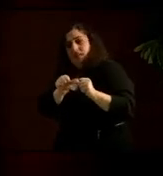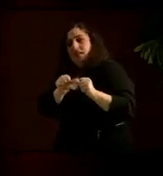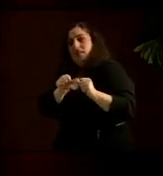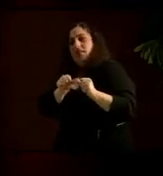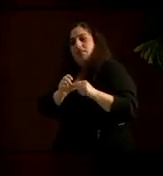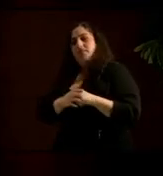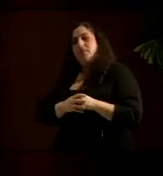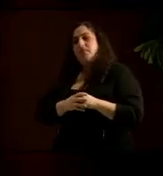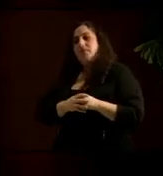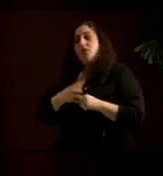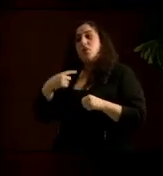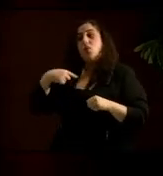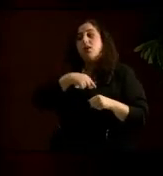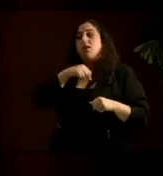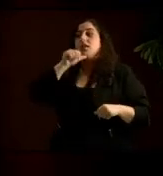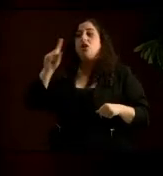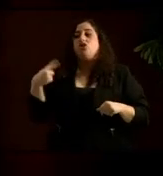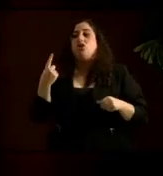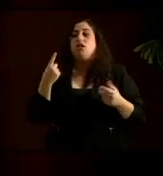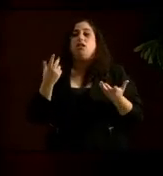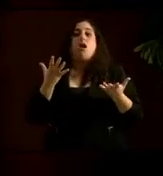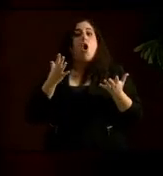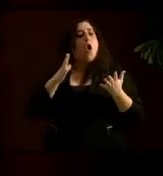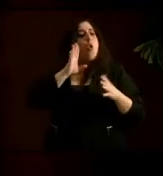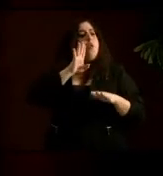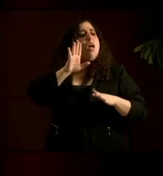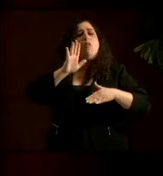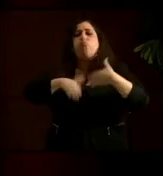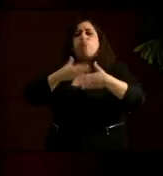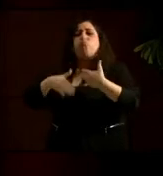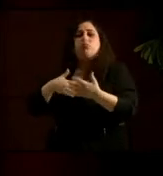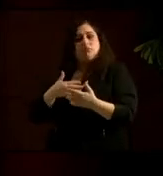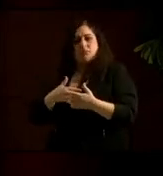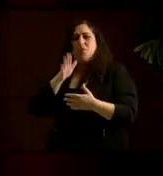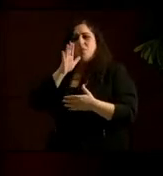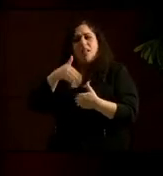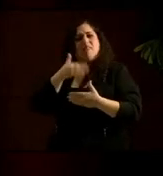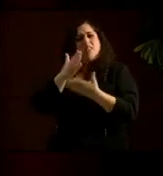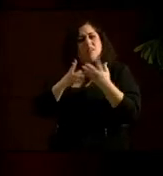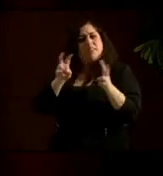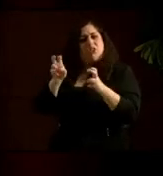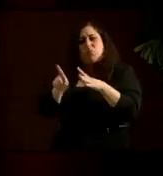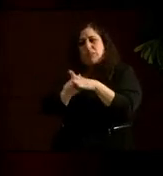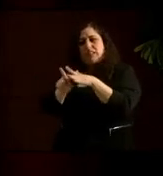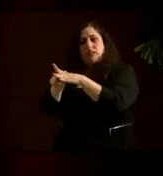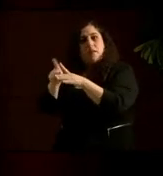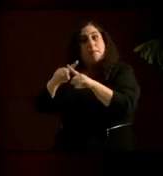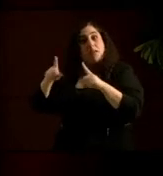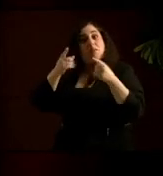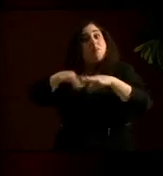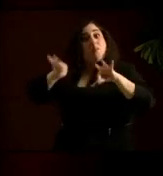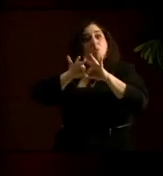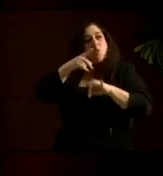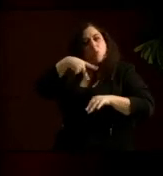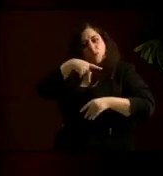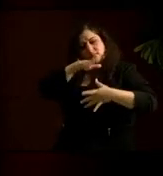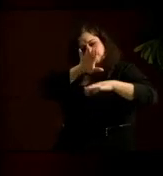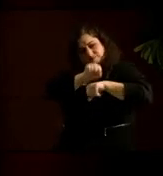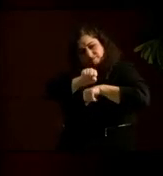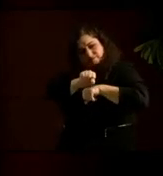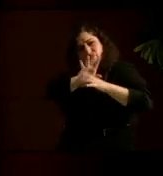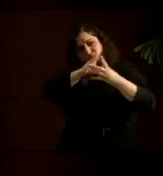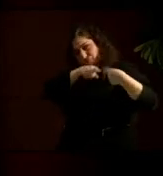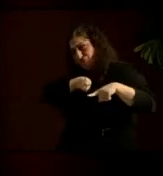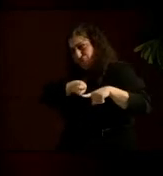smooth return, but we strive to return even better than before. Associated Students is empowered by this